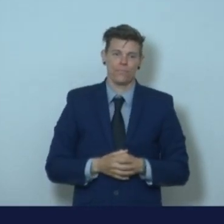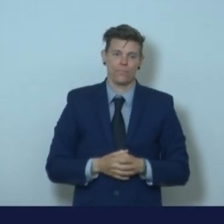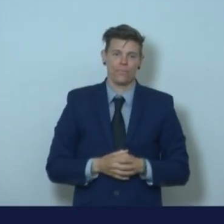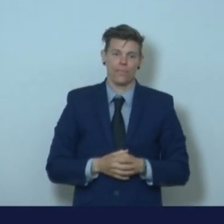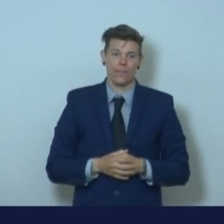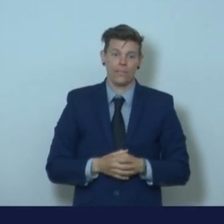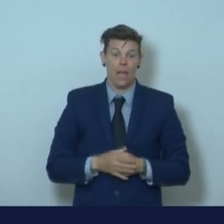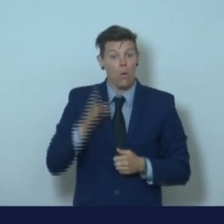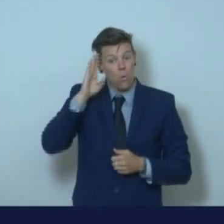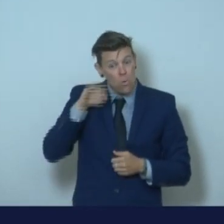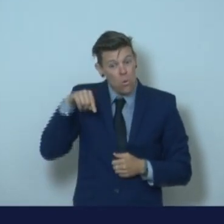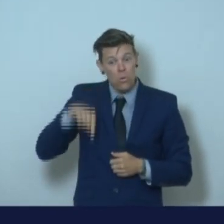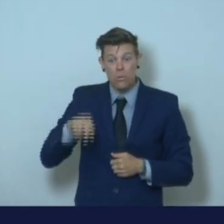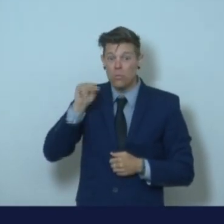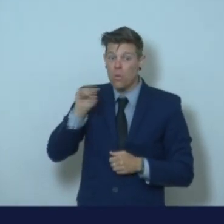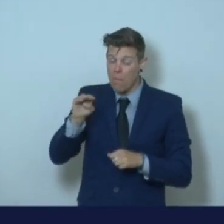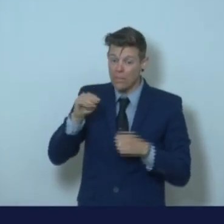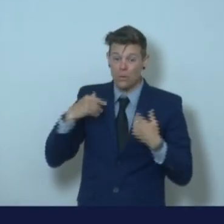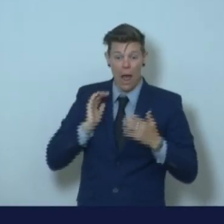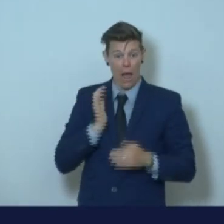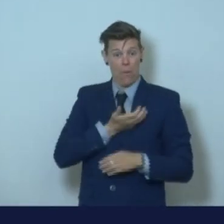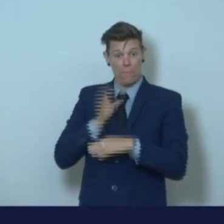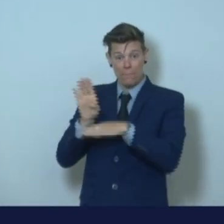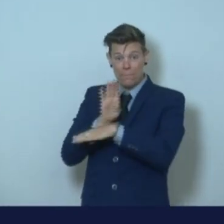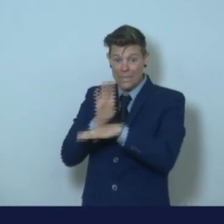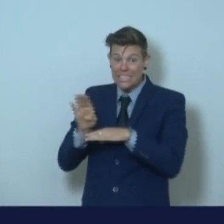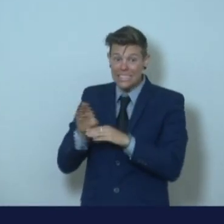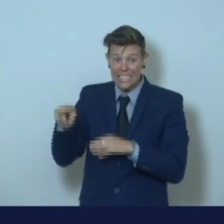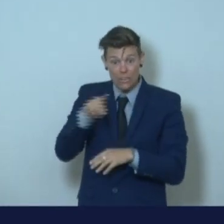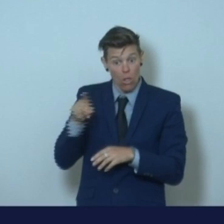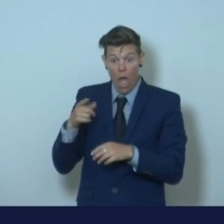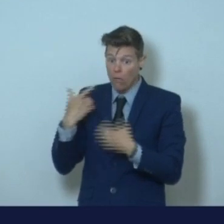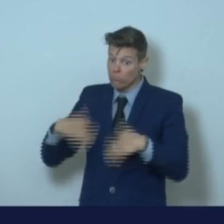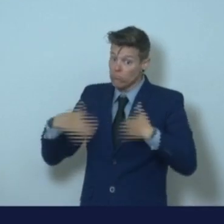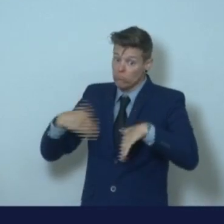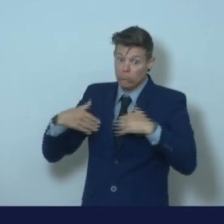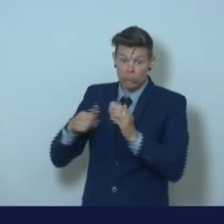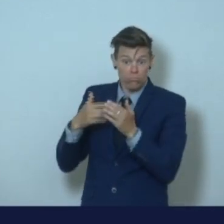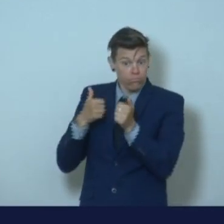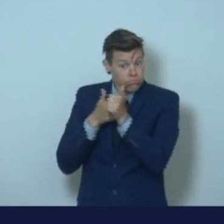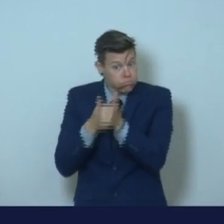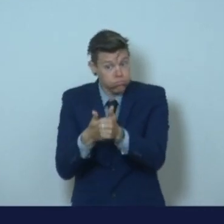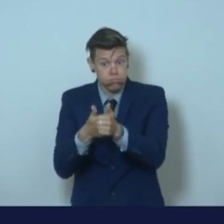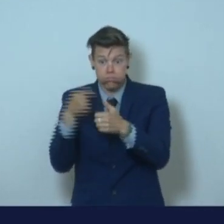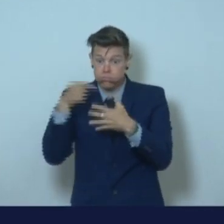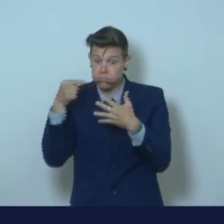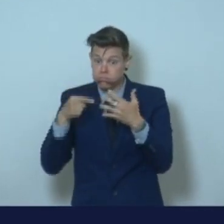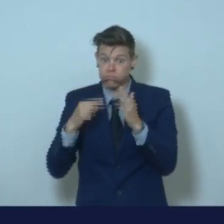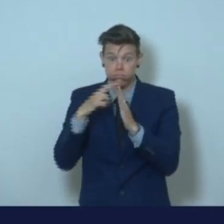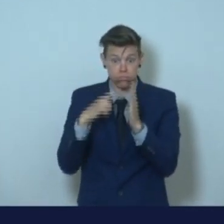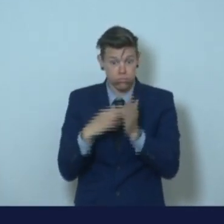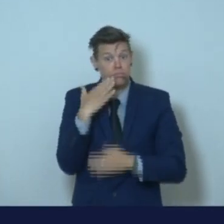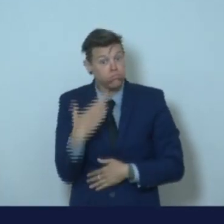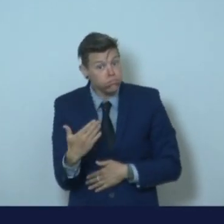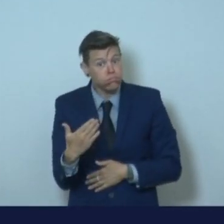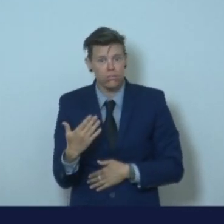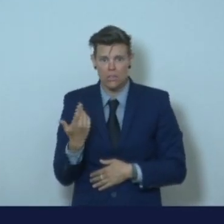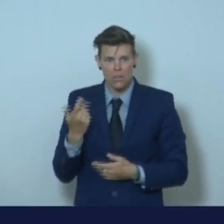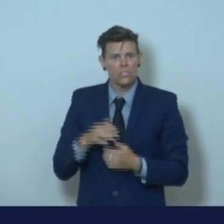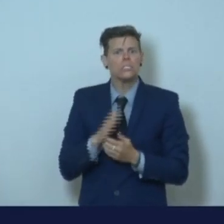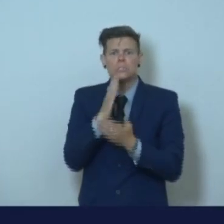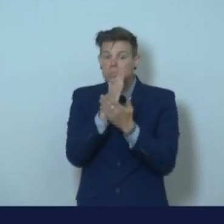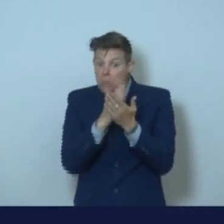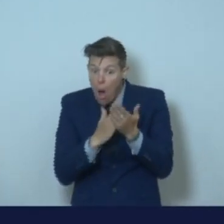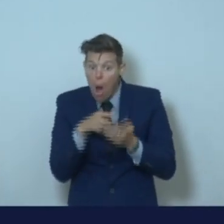Mexico businesses in large part are adhering, but pay attention. And if they're not, don't support those businesses because you're